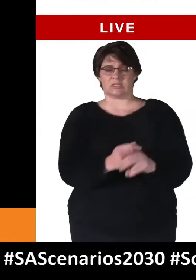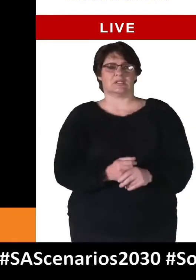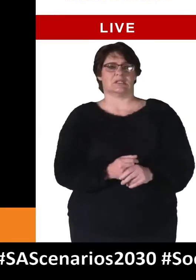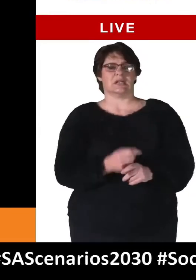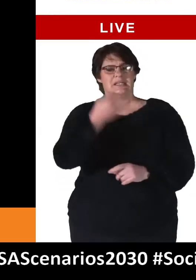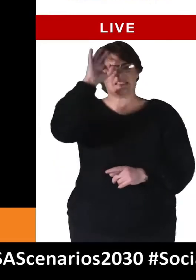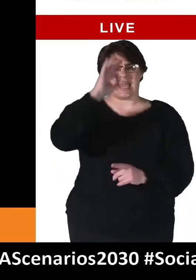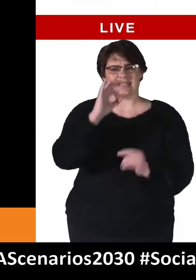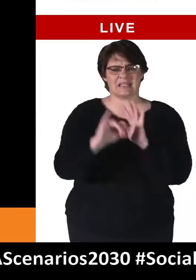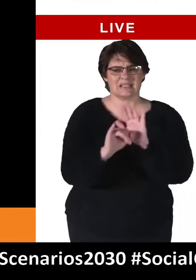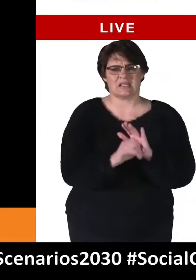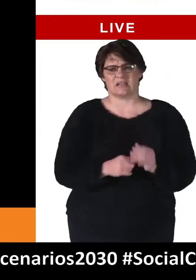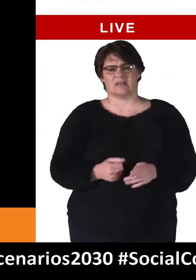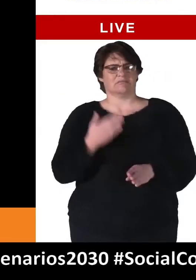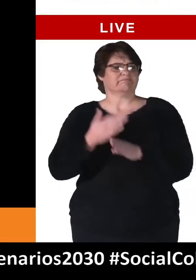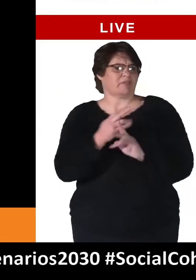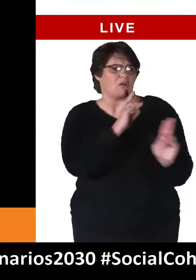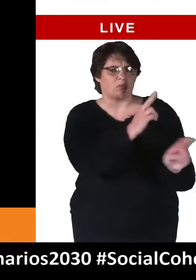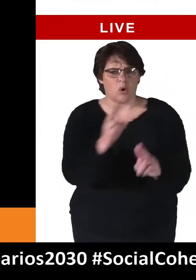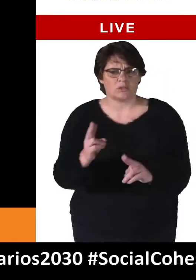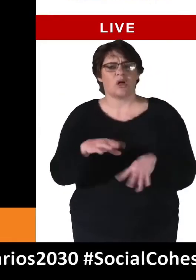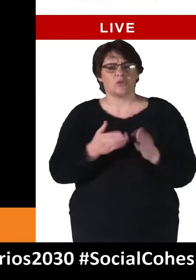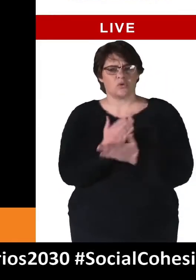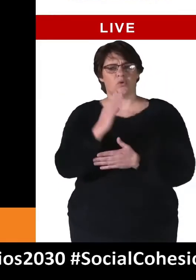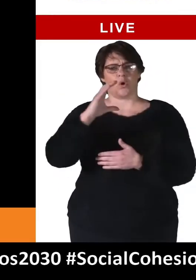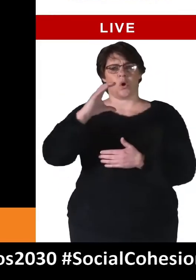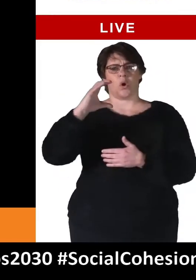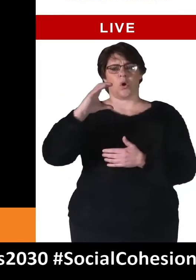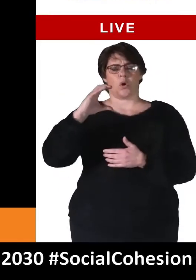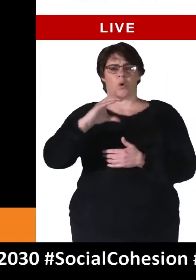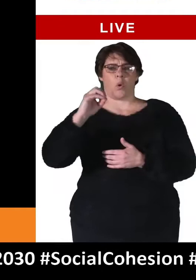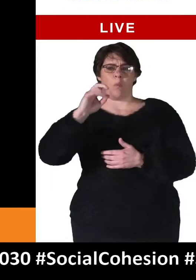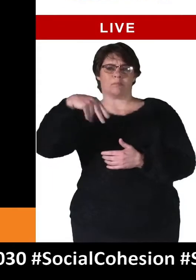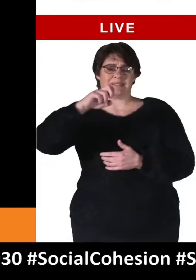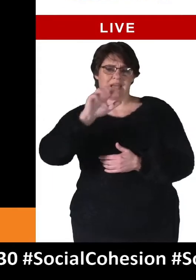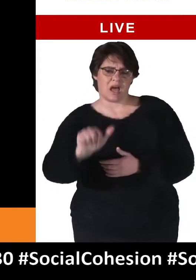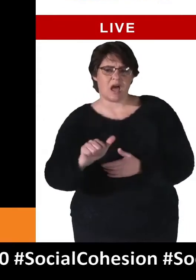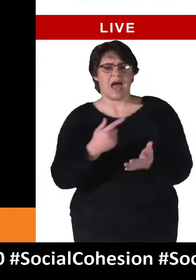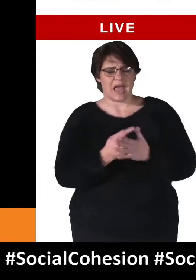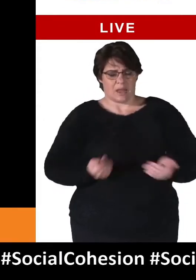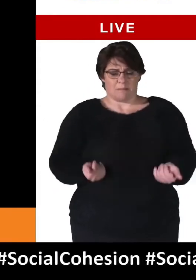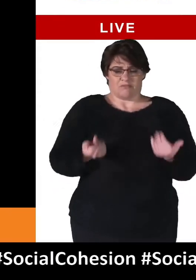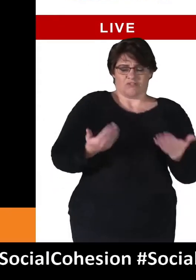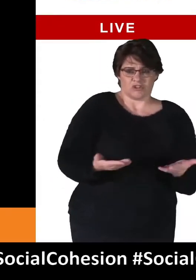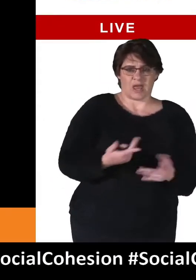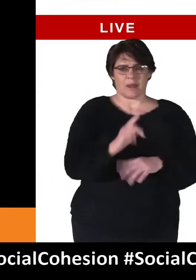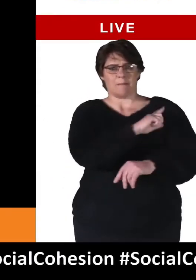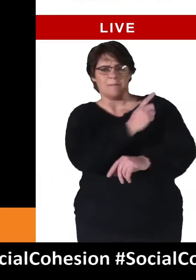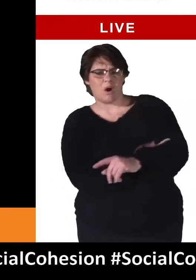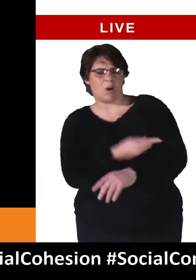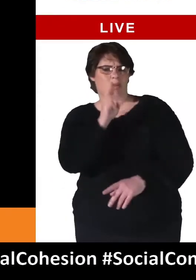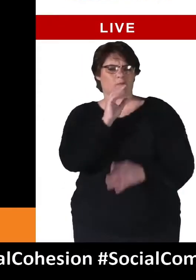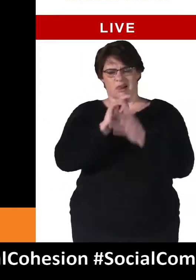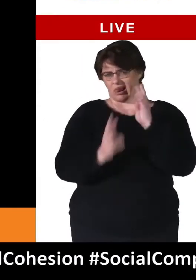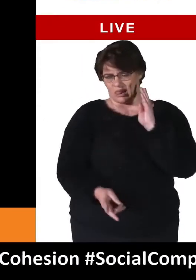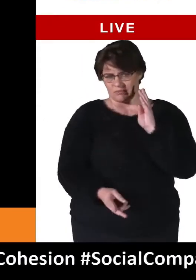have municipal functionality as reported by COGTA, and we have the reliability of basic service provision in power and in water.